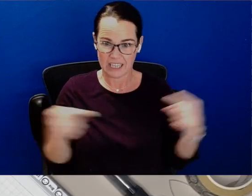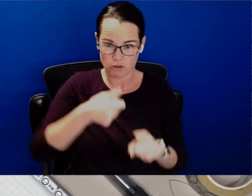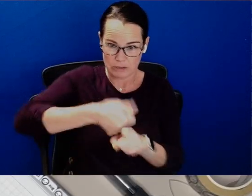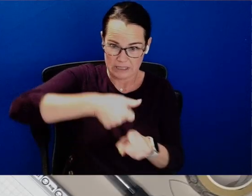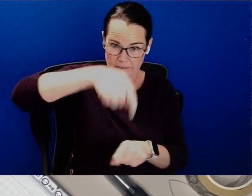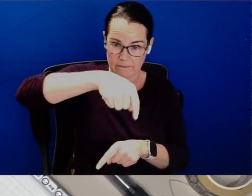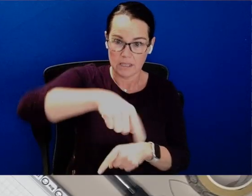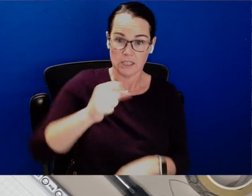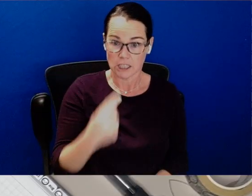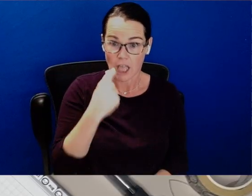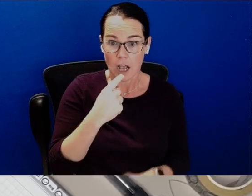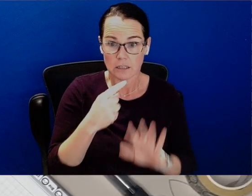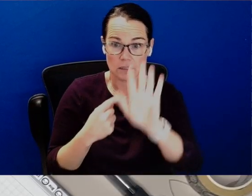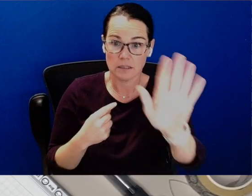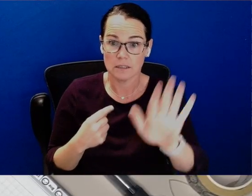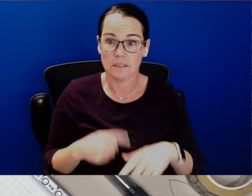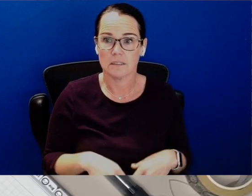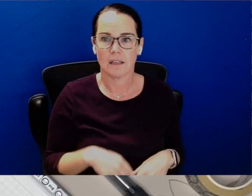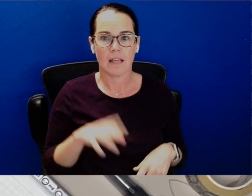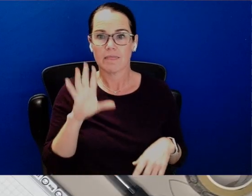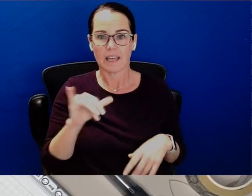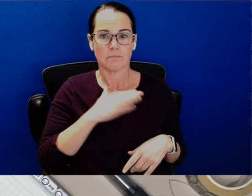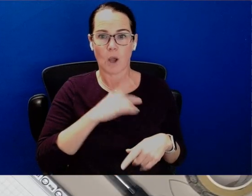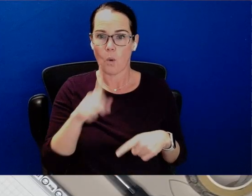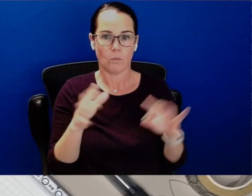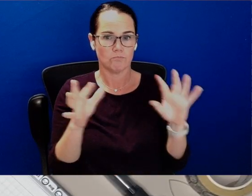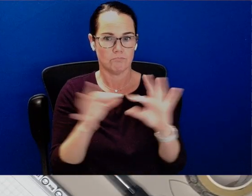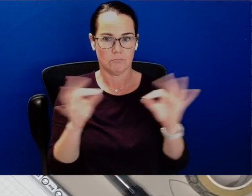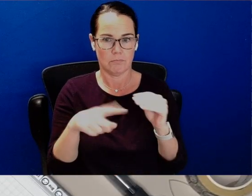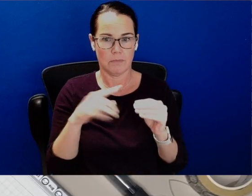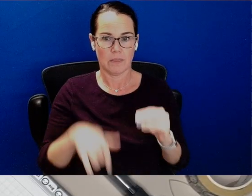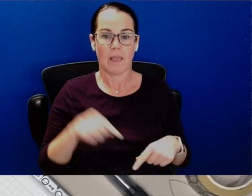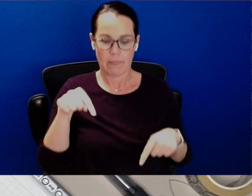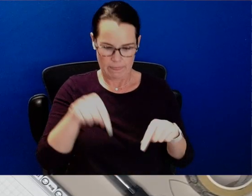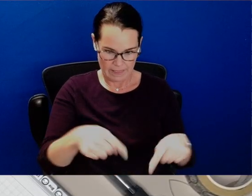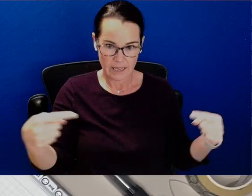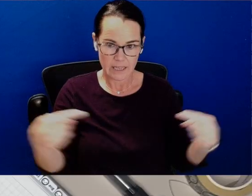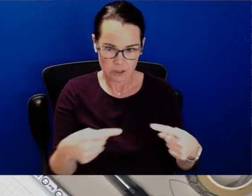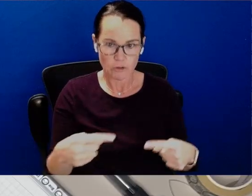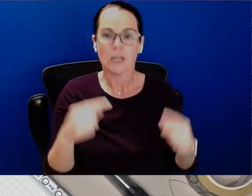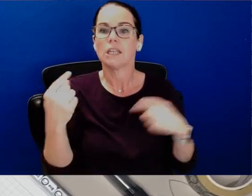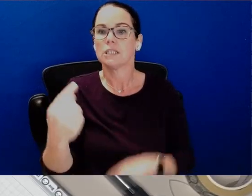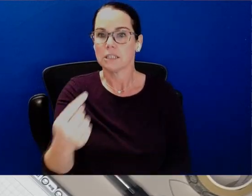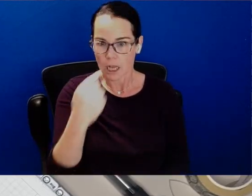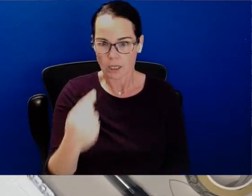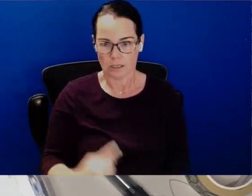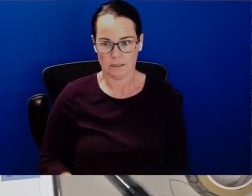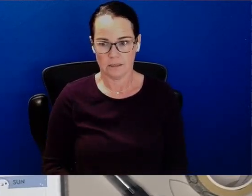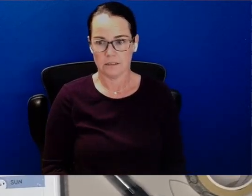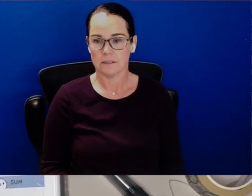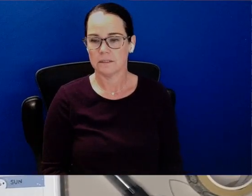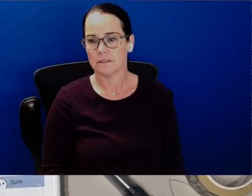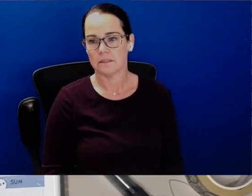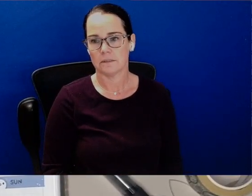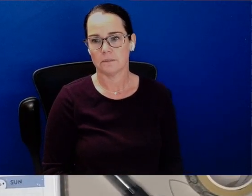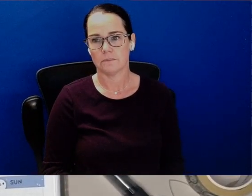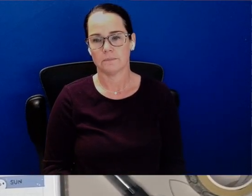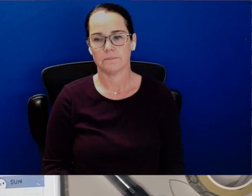sucks. That is all I have to say about that. The injury sucks. Okay.